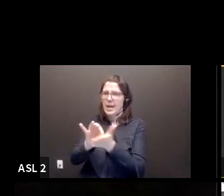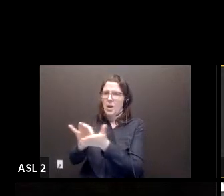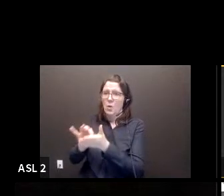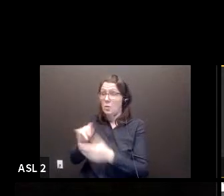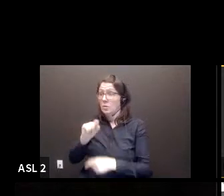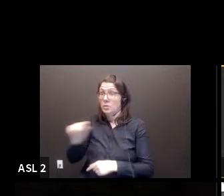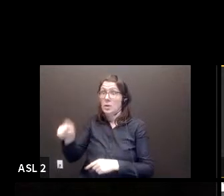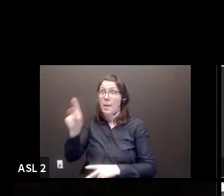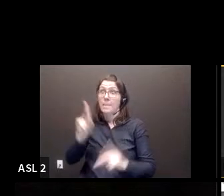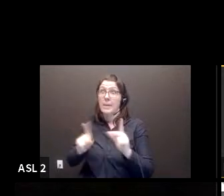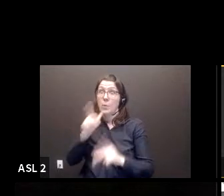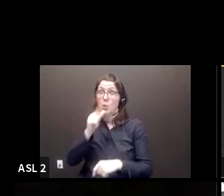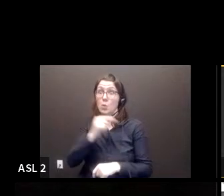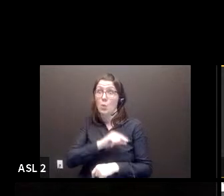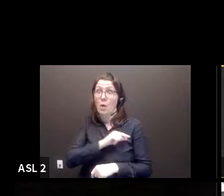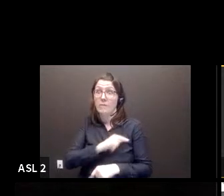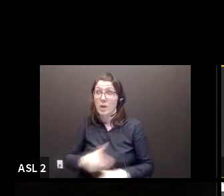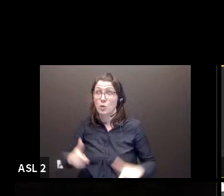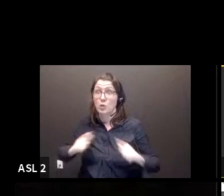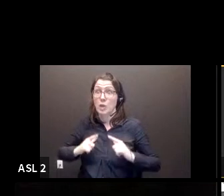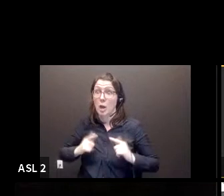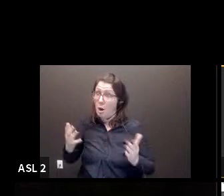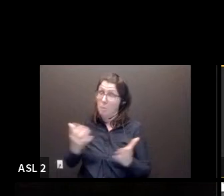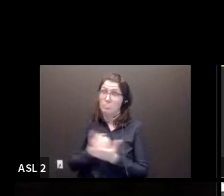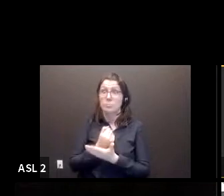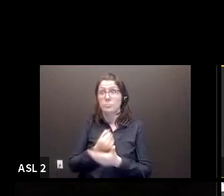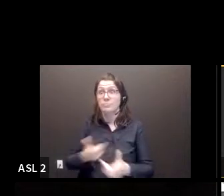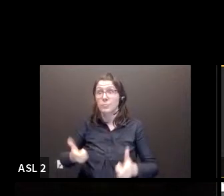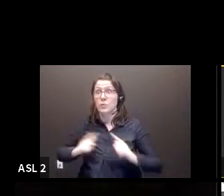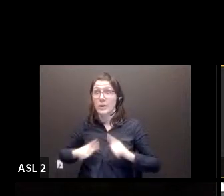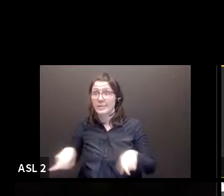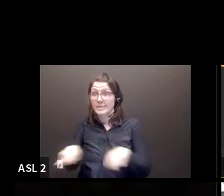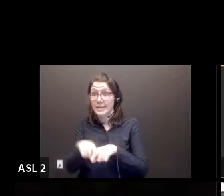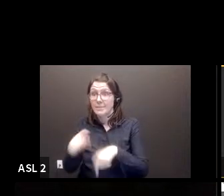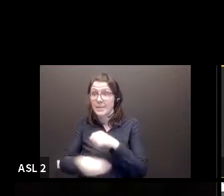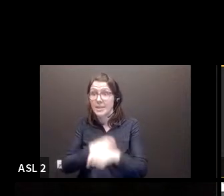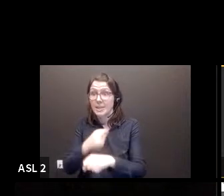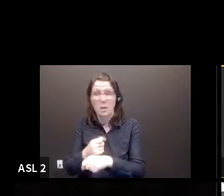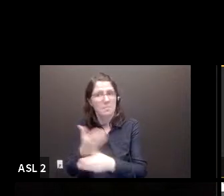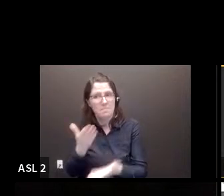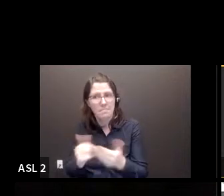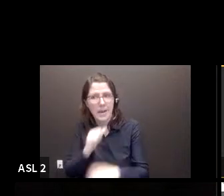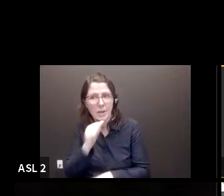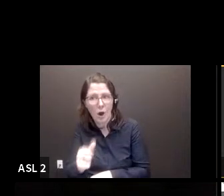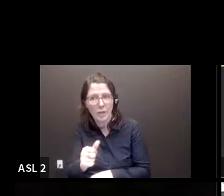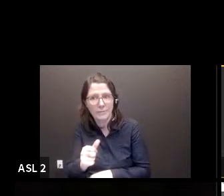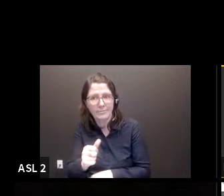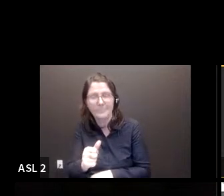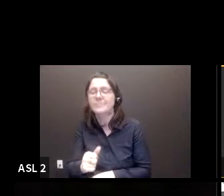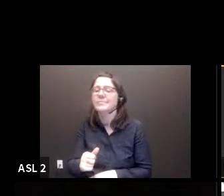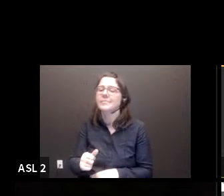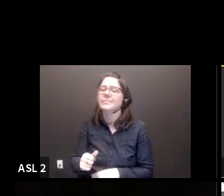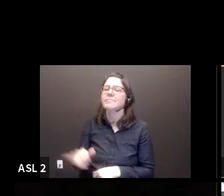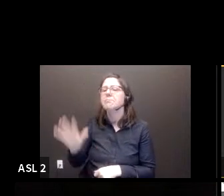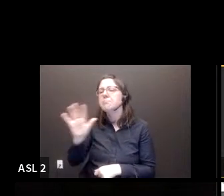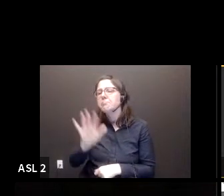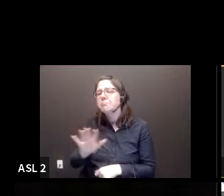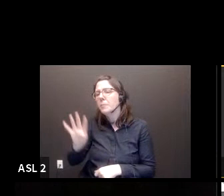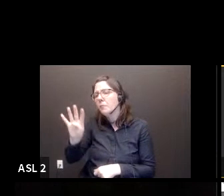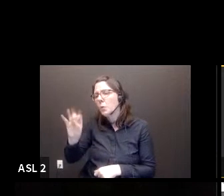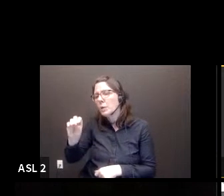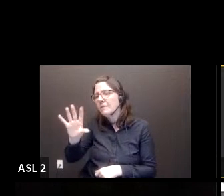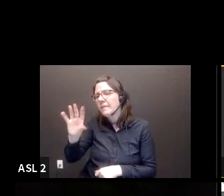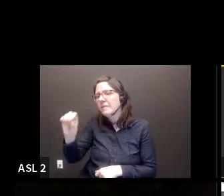retires in their first year of eligibility so with that we we anticipate between 40 and 50 of